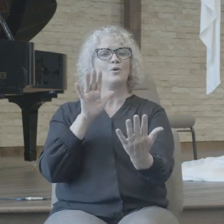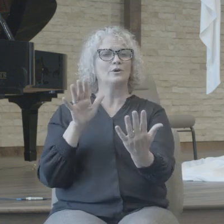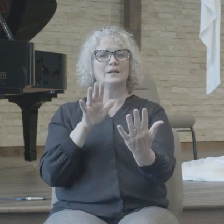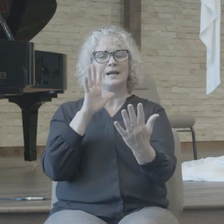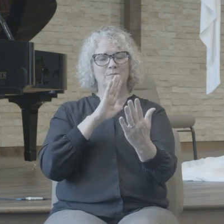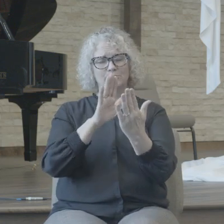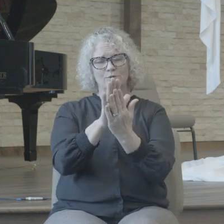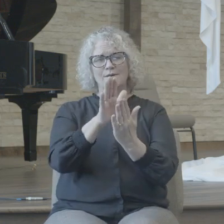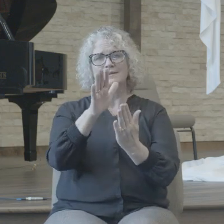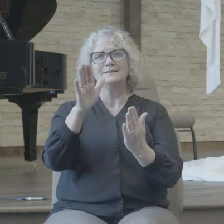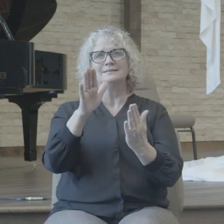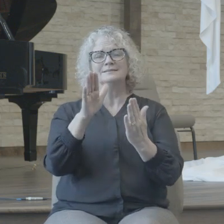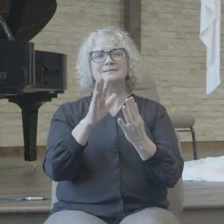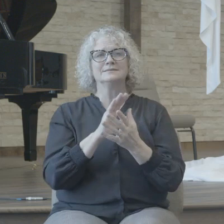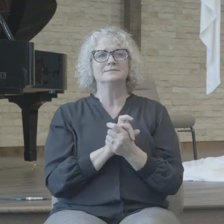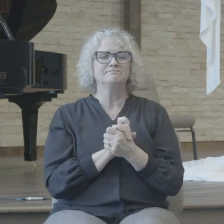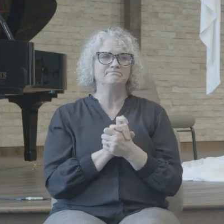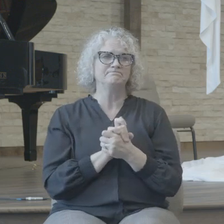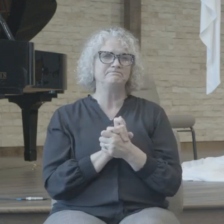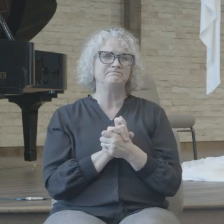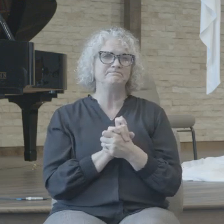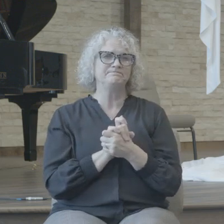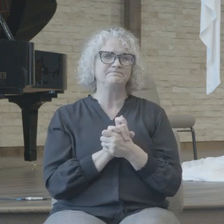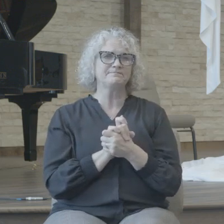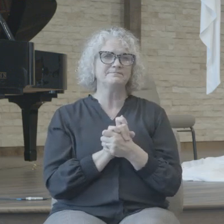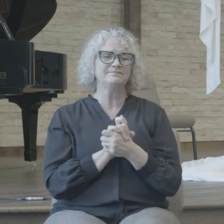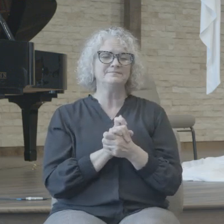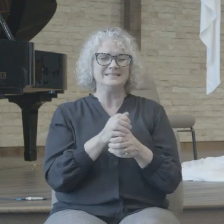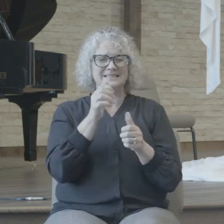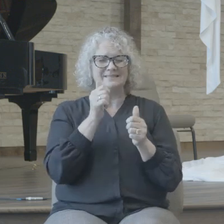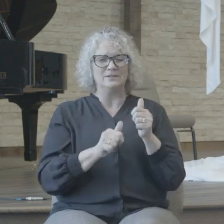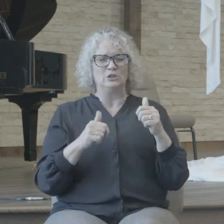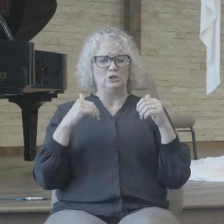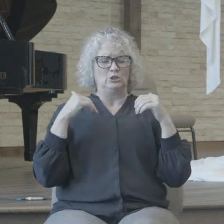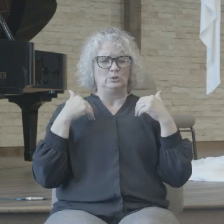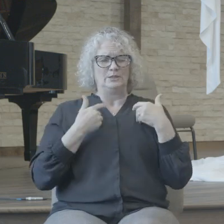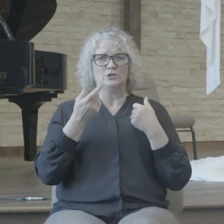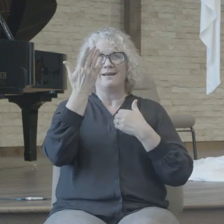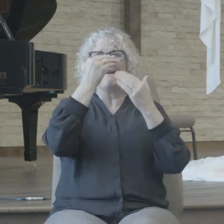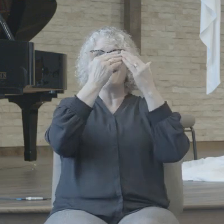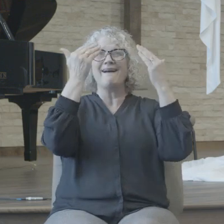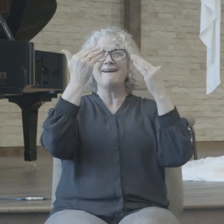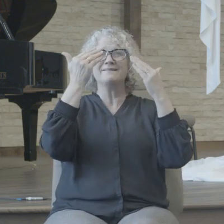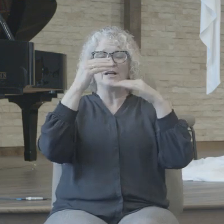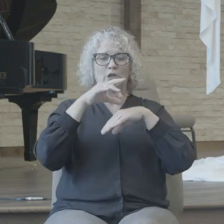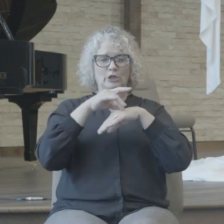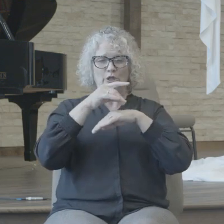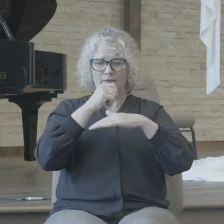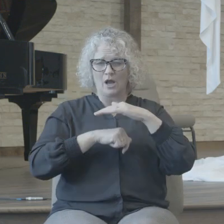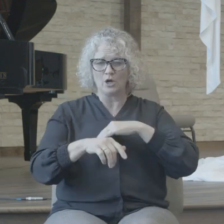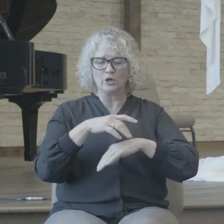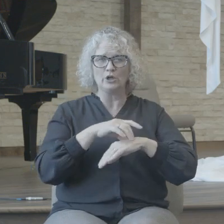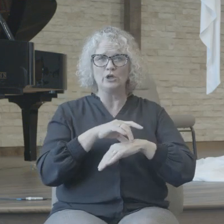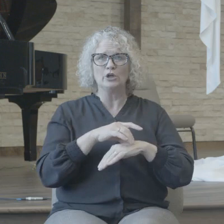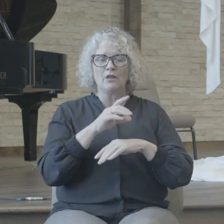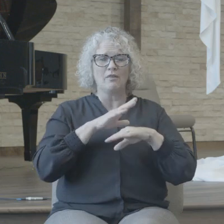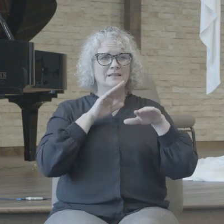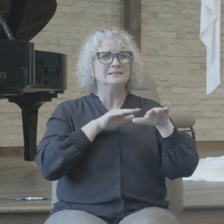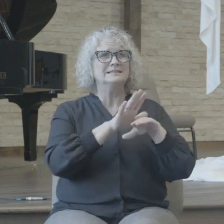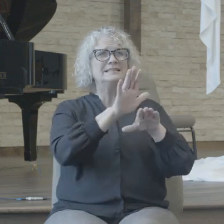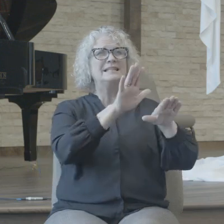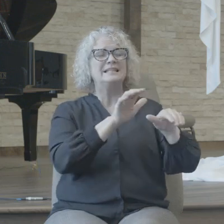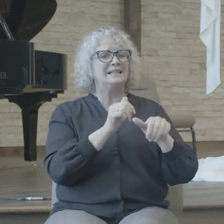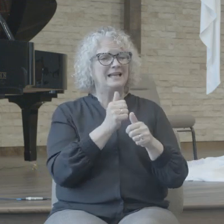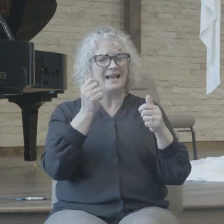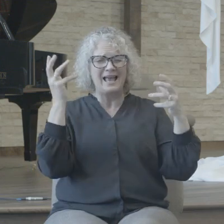and praise." Then I heard every creature in heaven and on earth and under the earth and on the sea and all that is in them